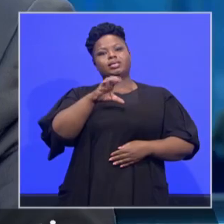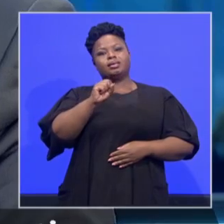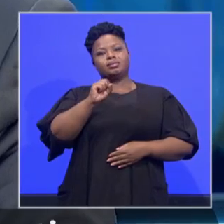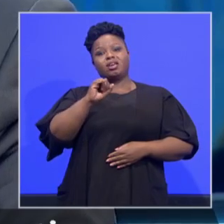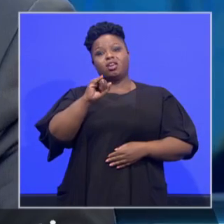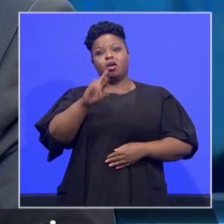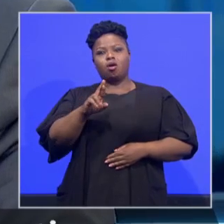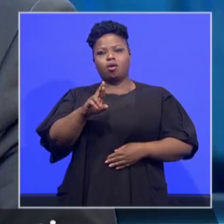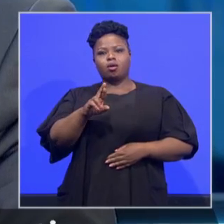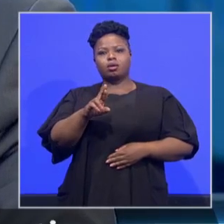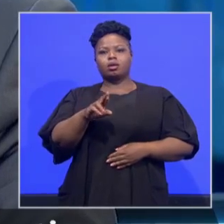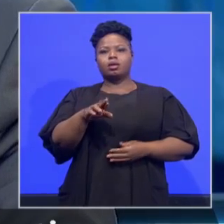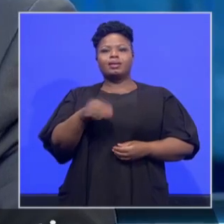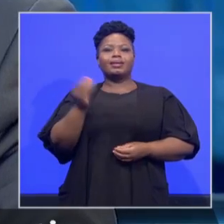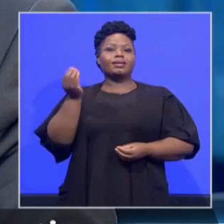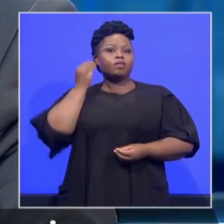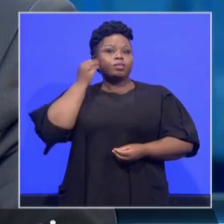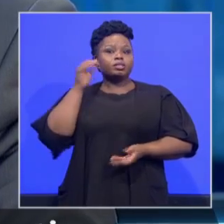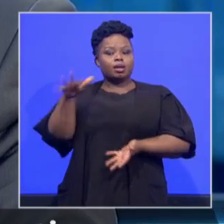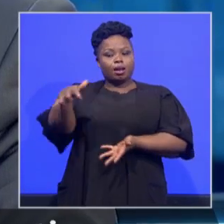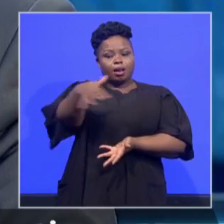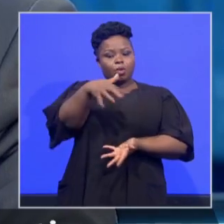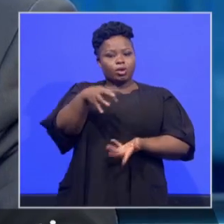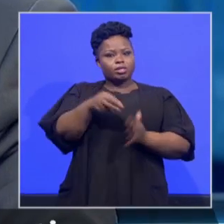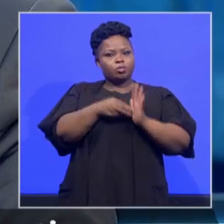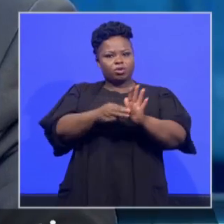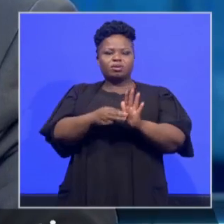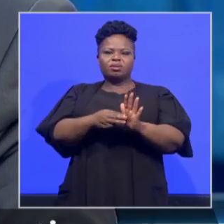model has in the past